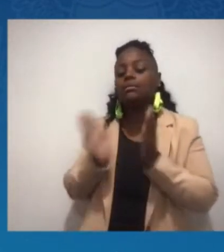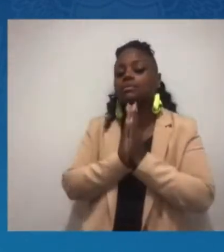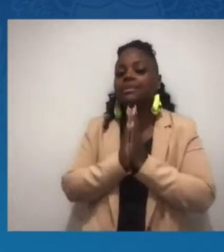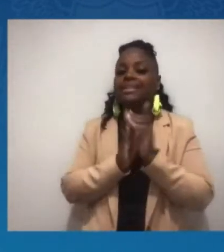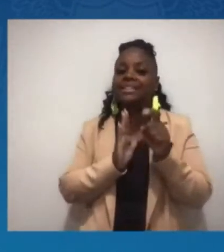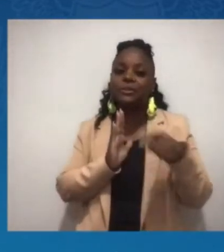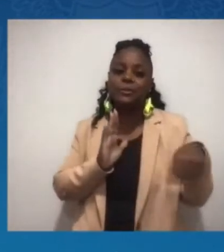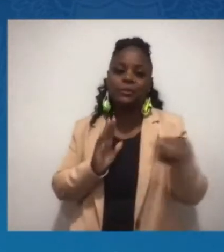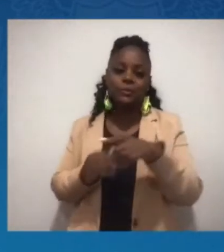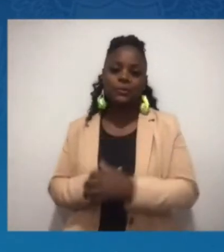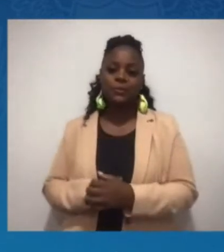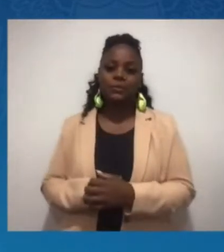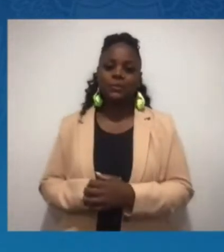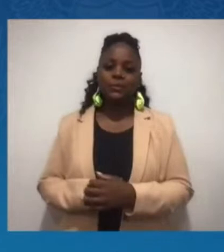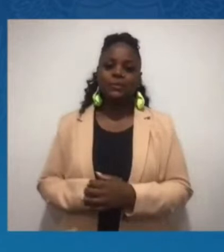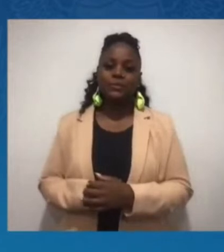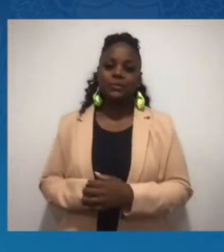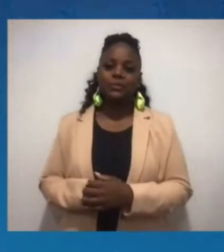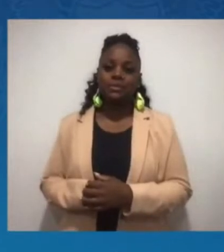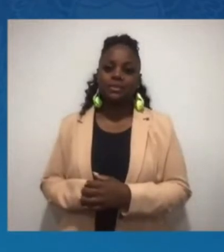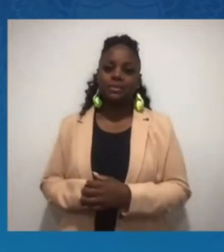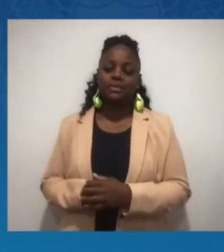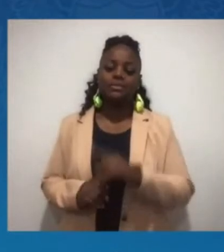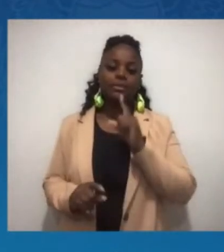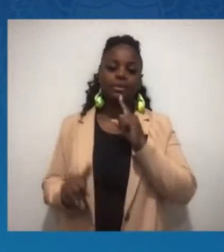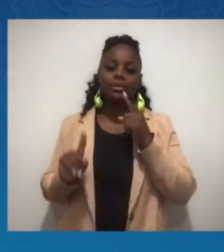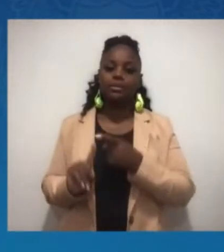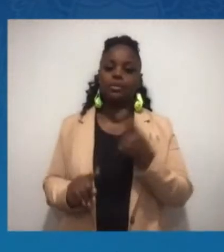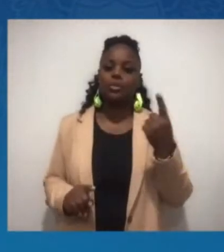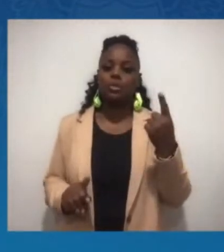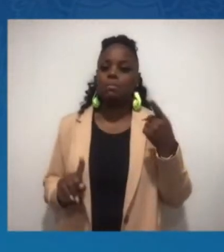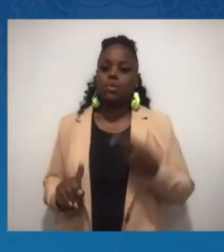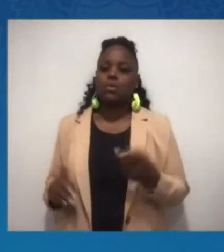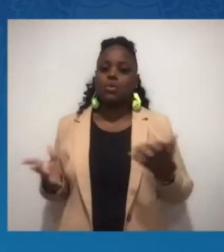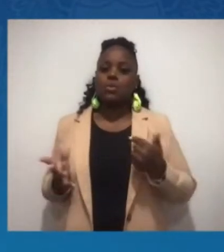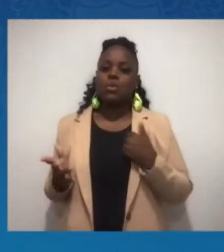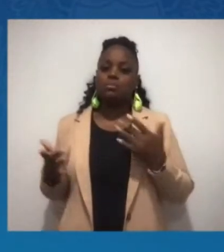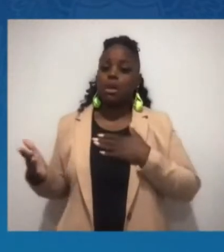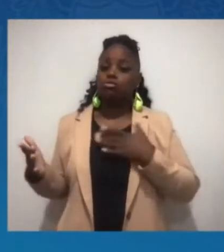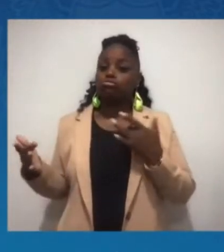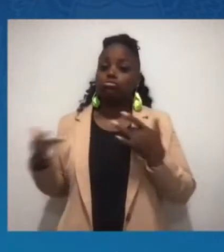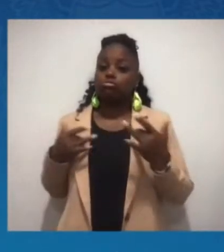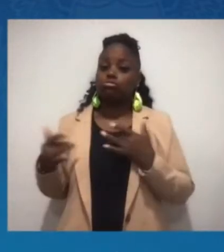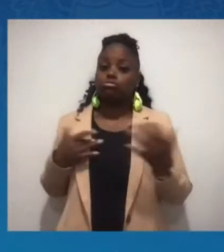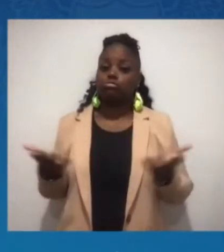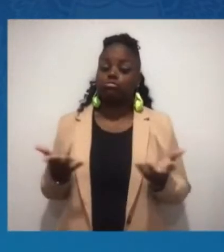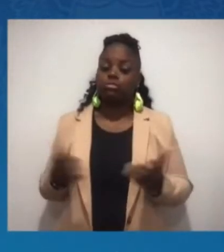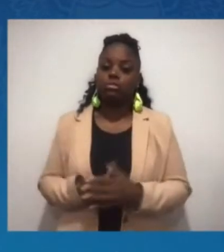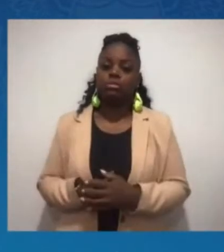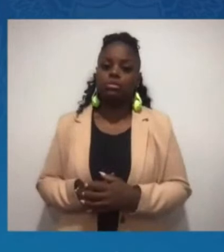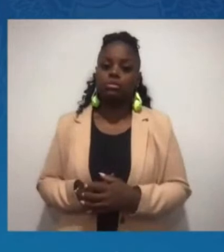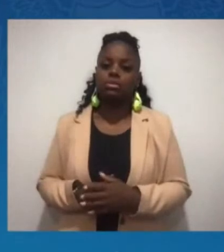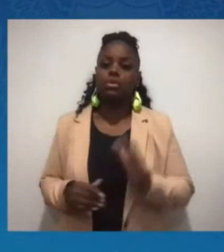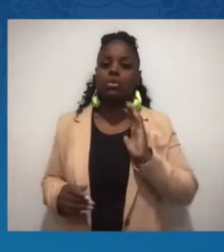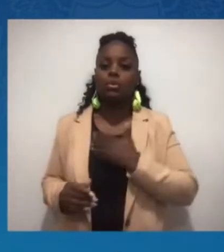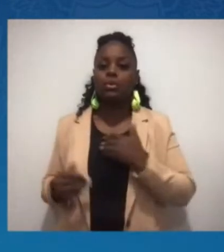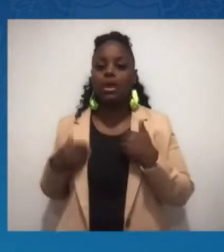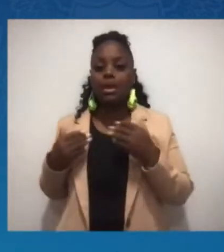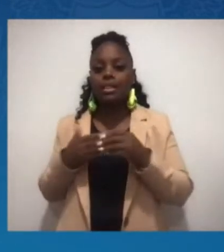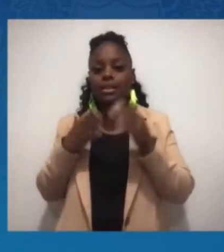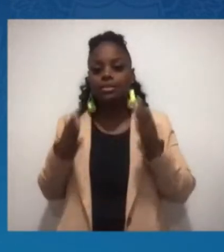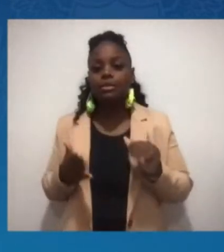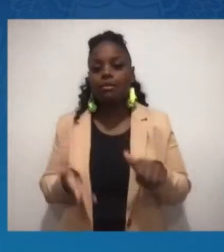specific point that concerns me on this issue that I do believe our younger leaders can really be most